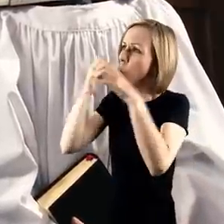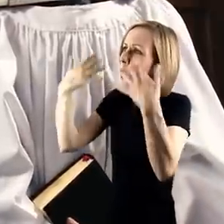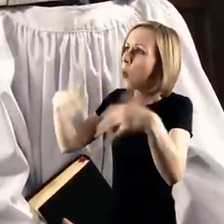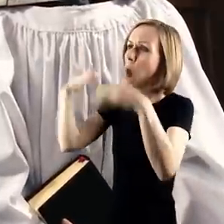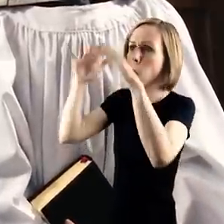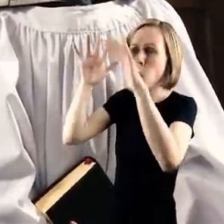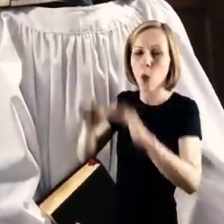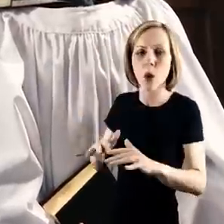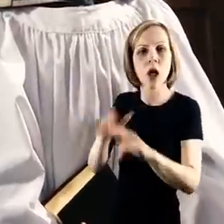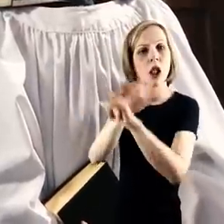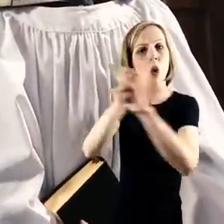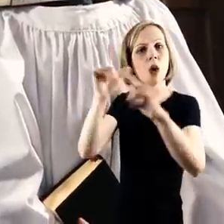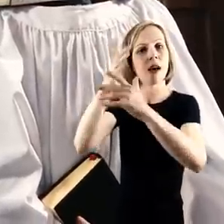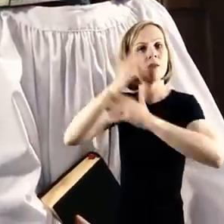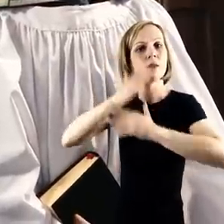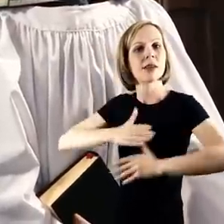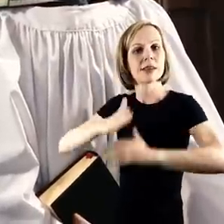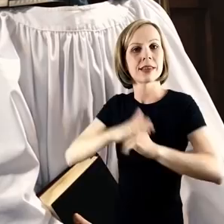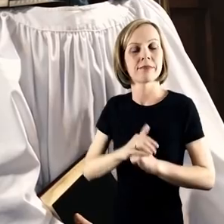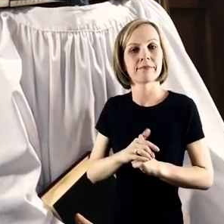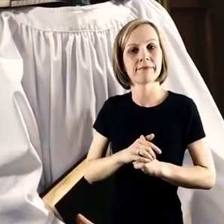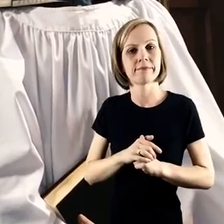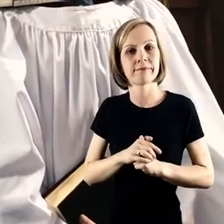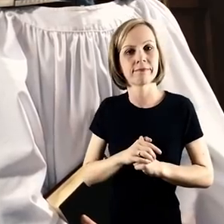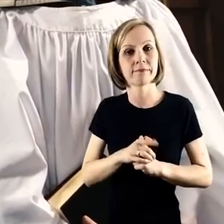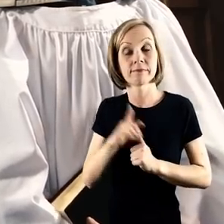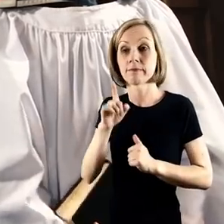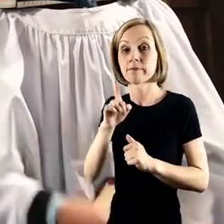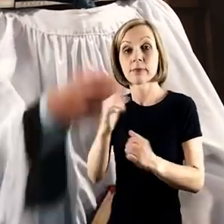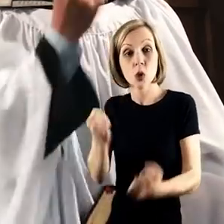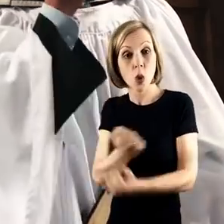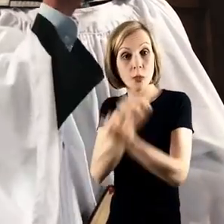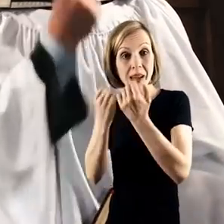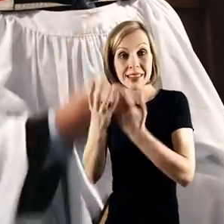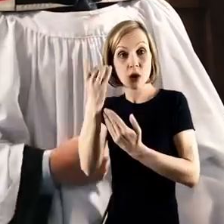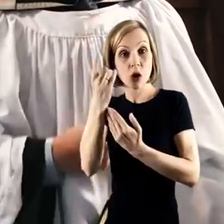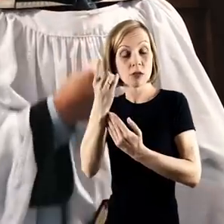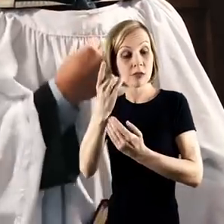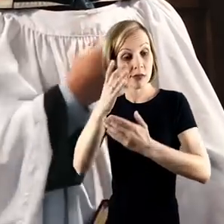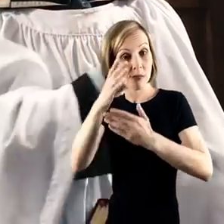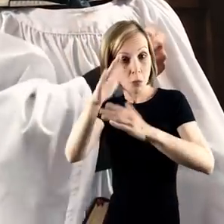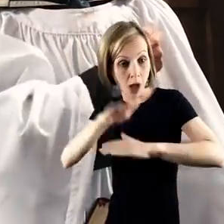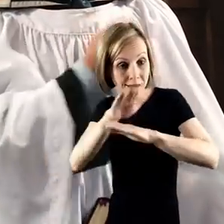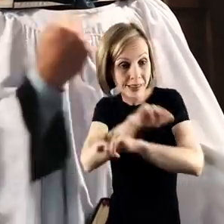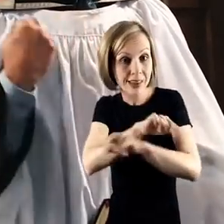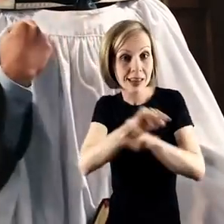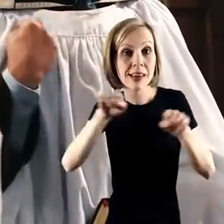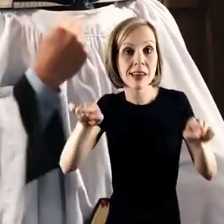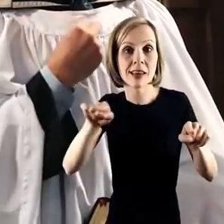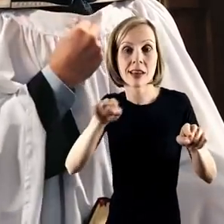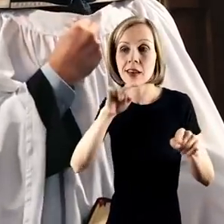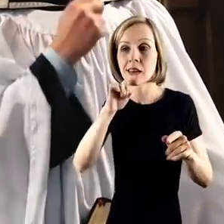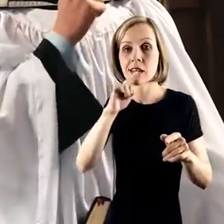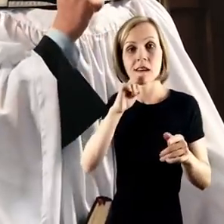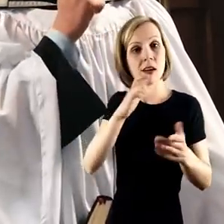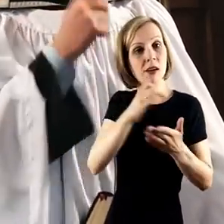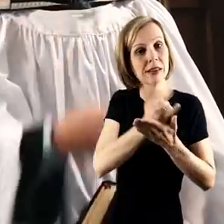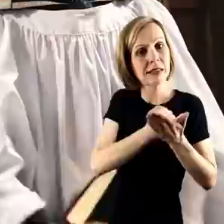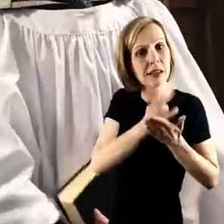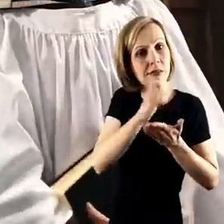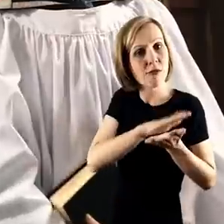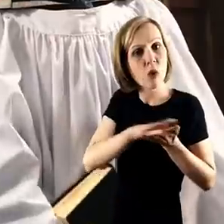mercy. May Almighty God have mercy on us, forgive us our sins, and bring us to everlasting